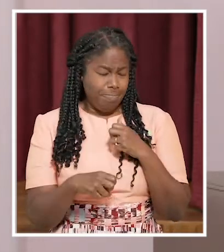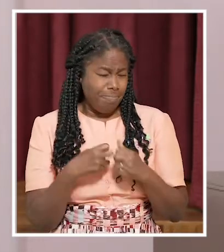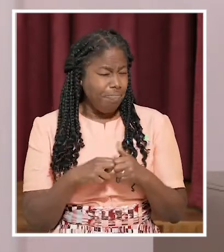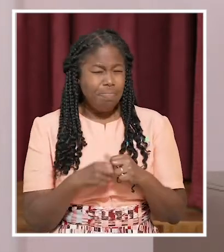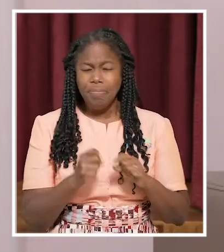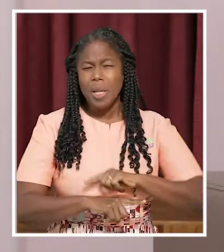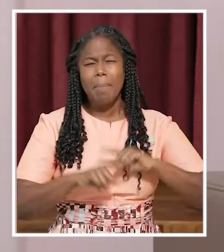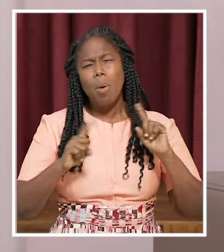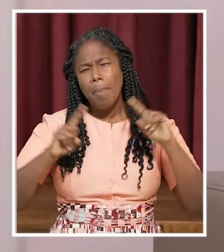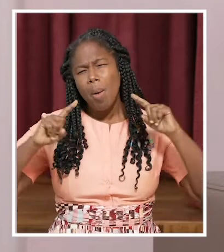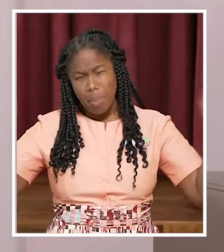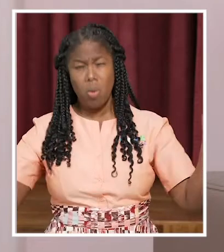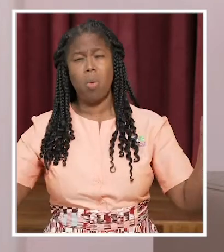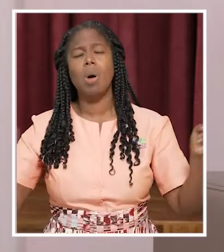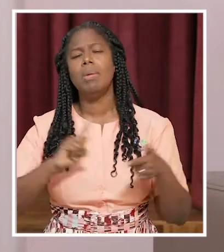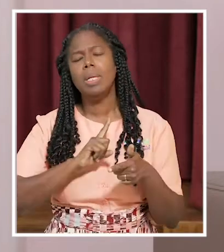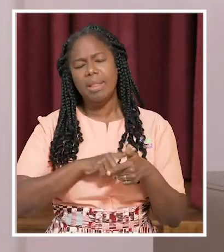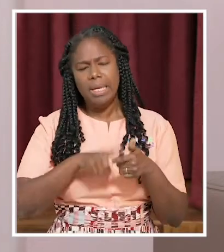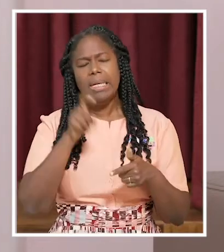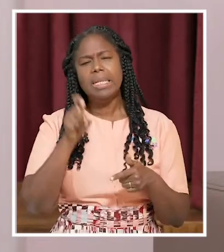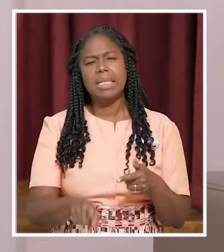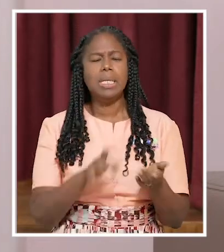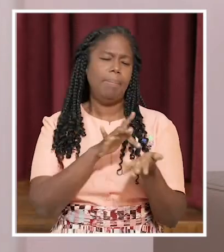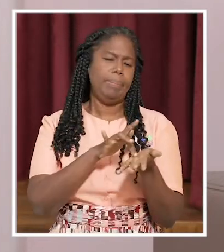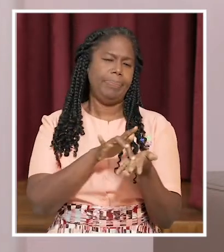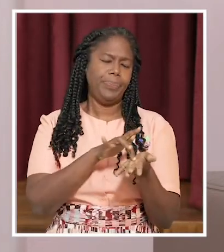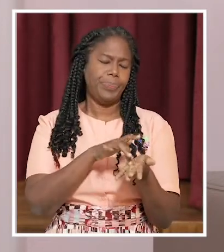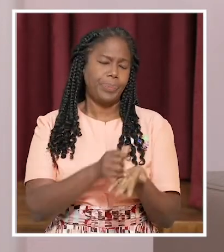and you know, treatment with medication in those cases may become